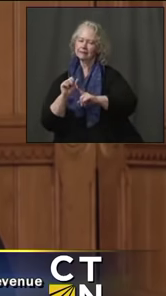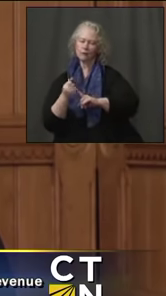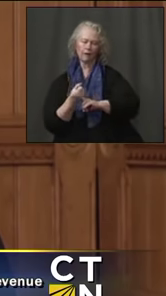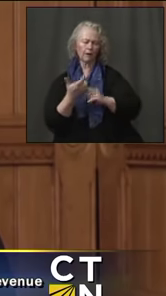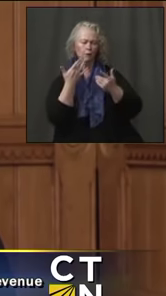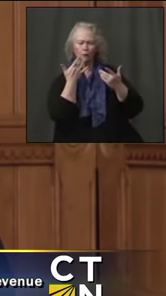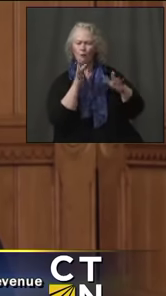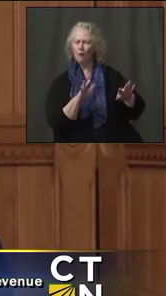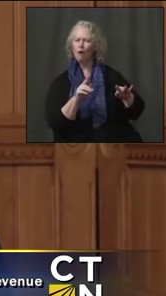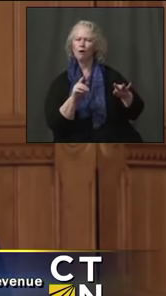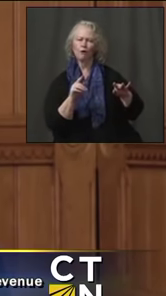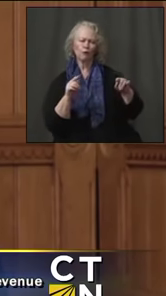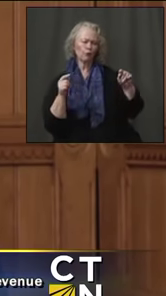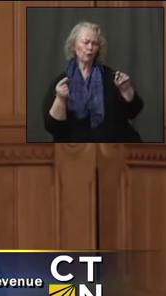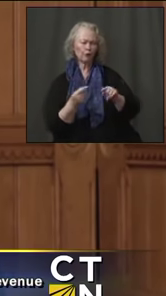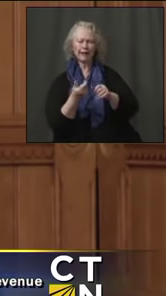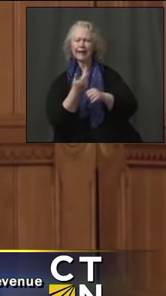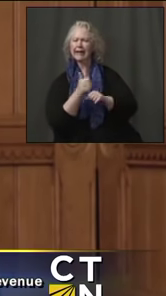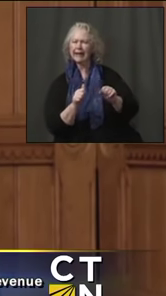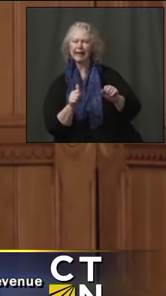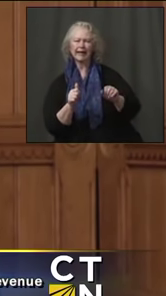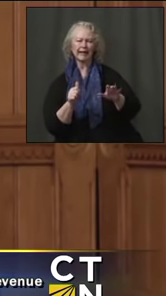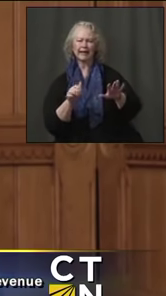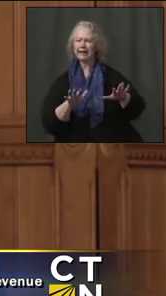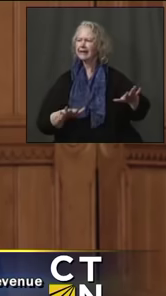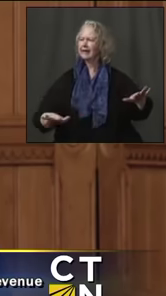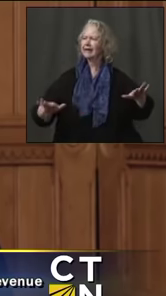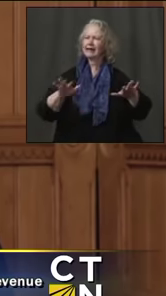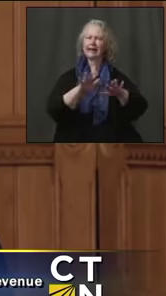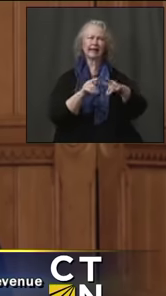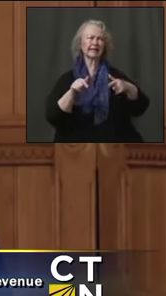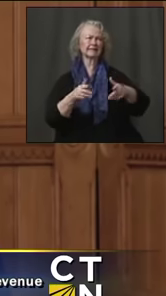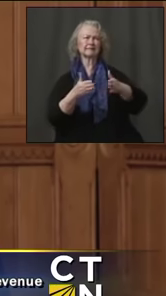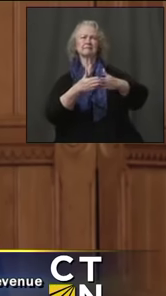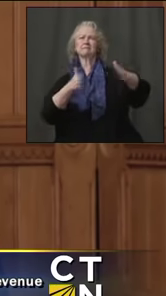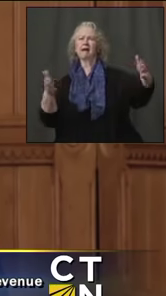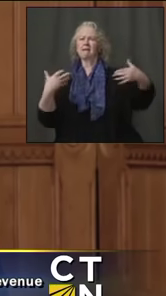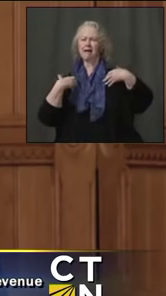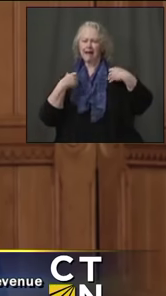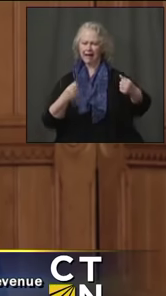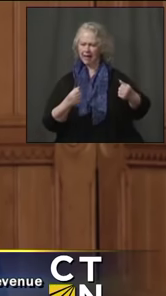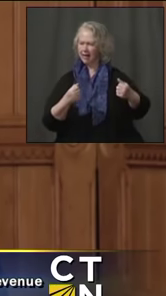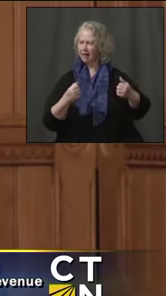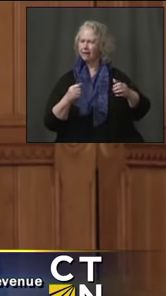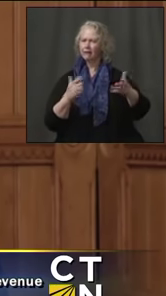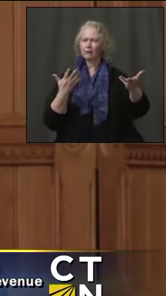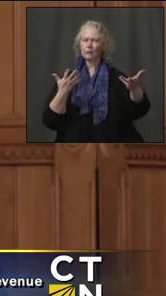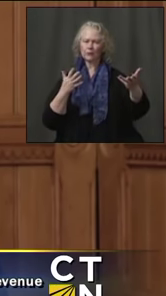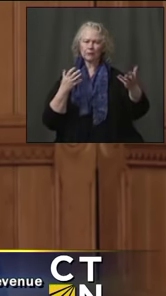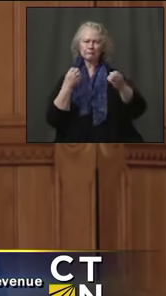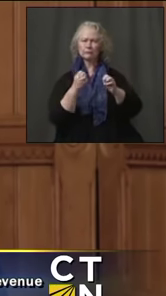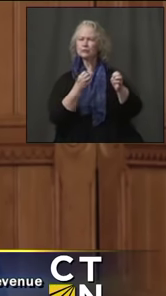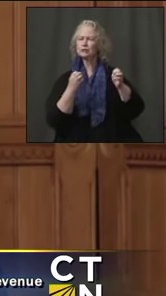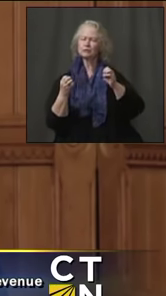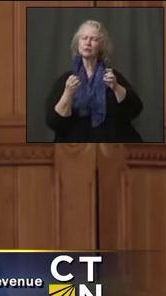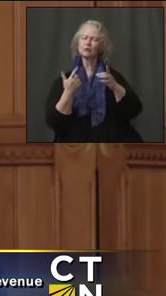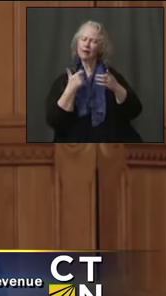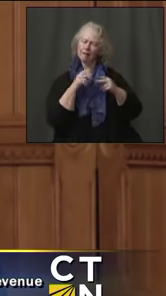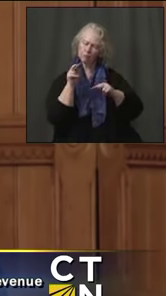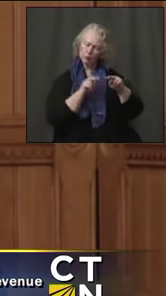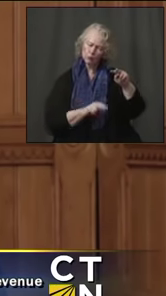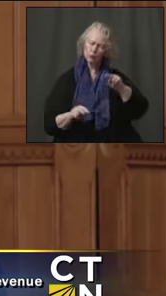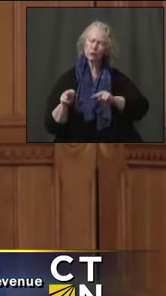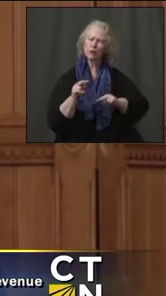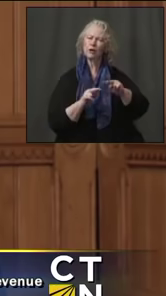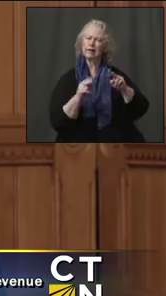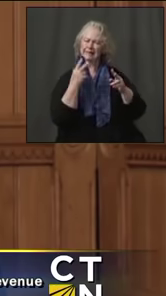a public health district at a time we're in the middle of a public health crisis. And those are the types of customized conversations, if you will, that we'll